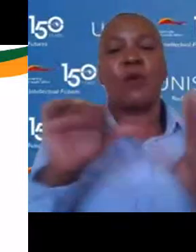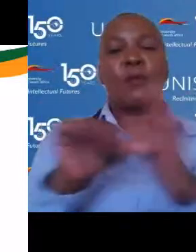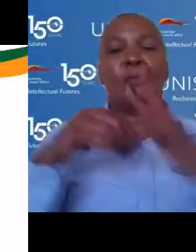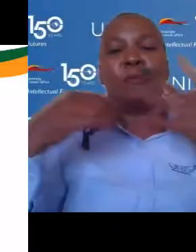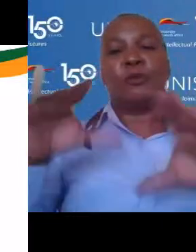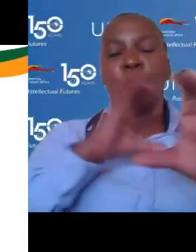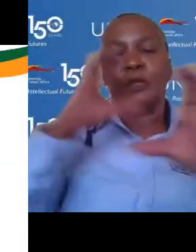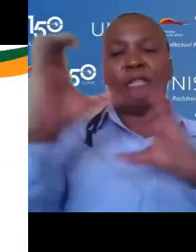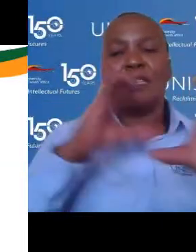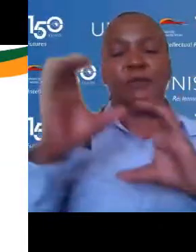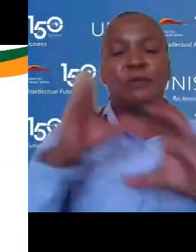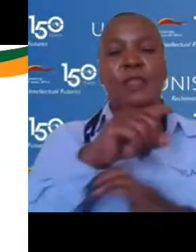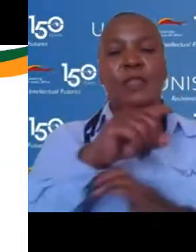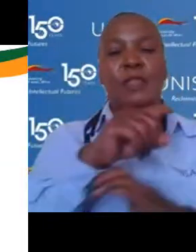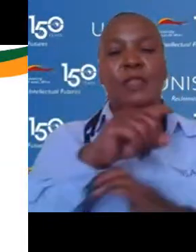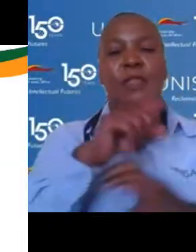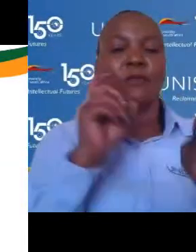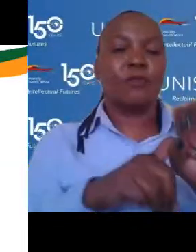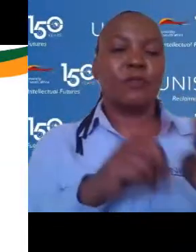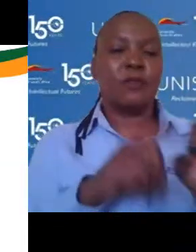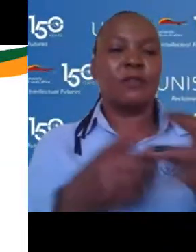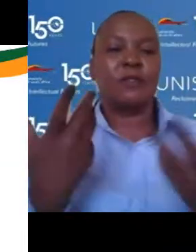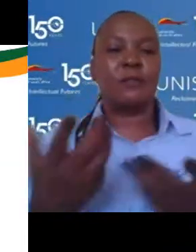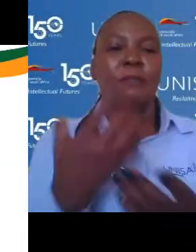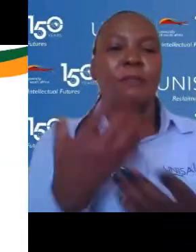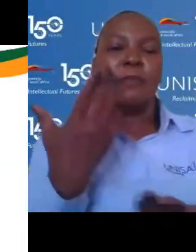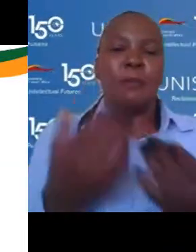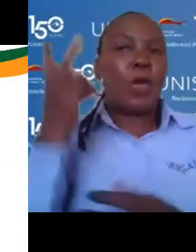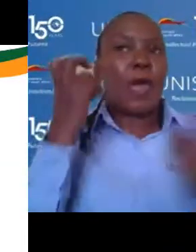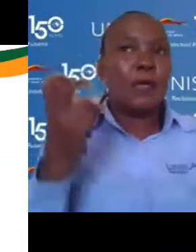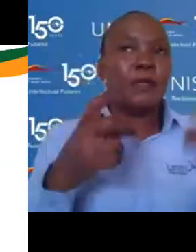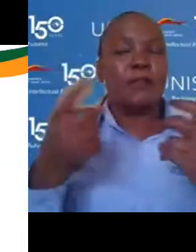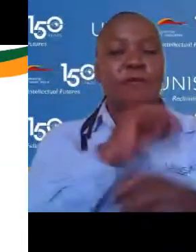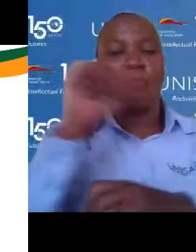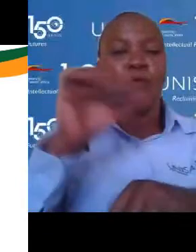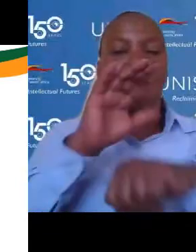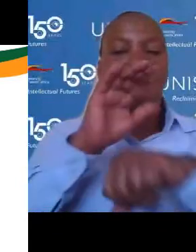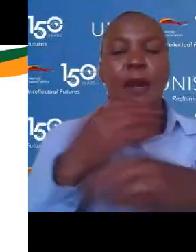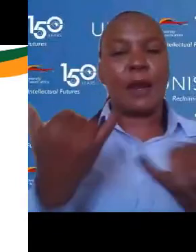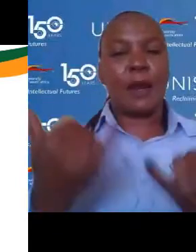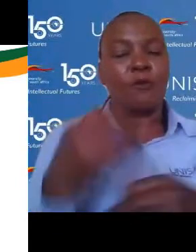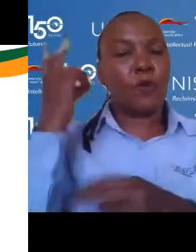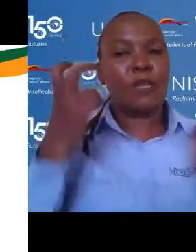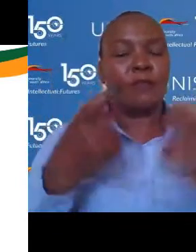may also have heard it from a friend, and now you're hearing it from us.